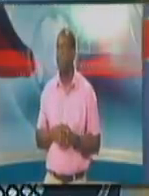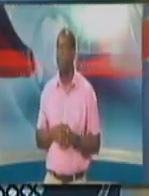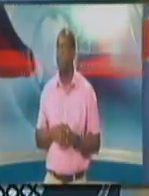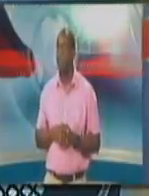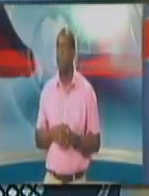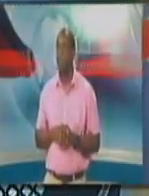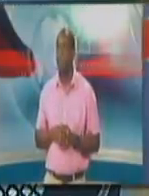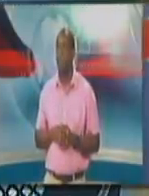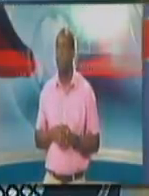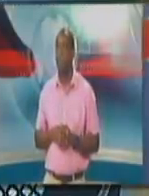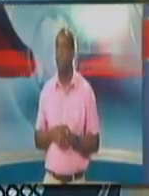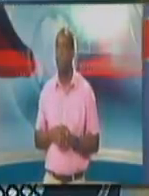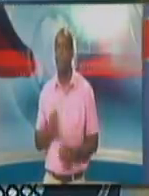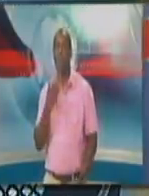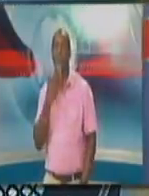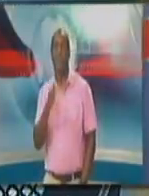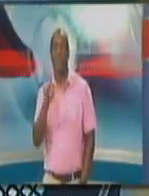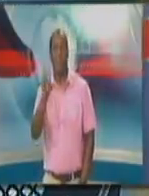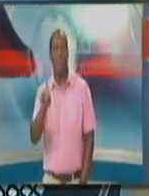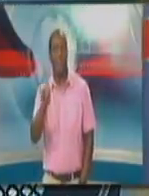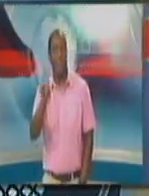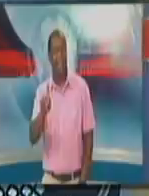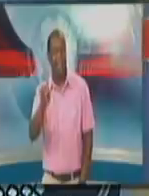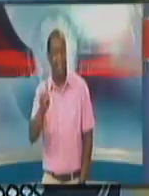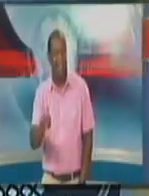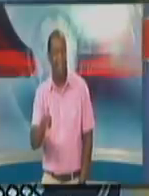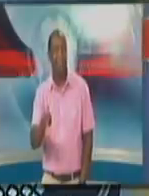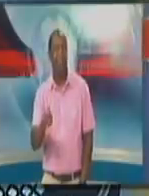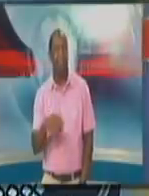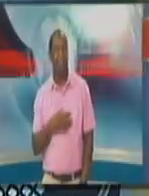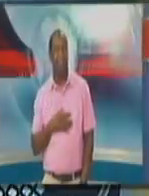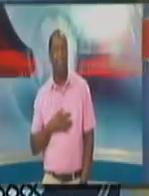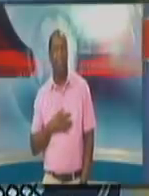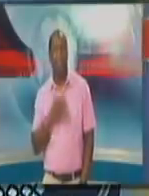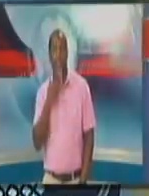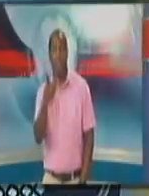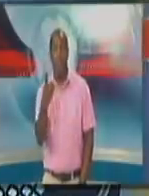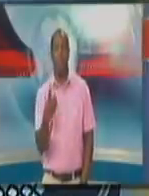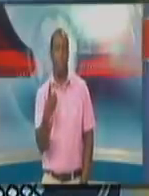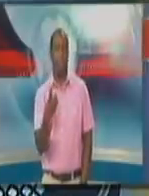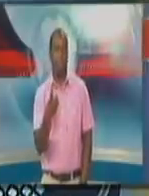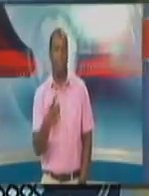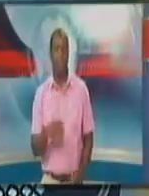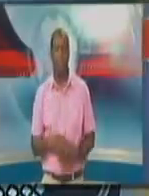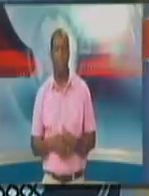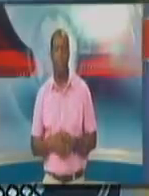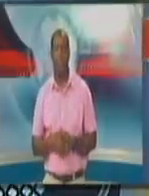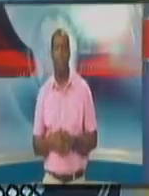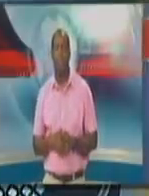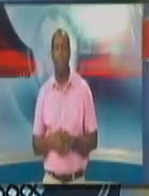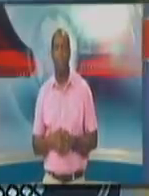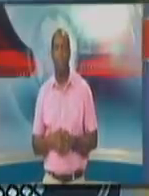I'm glad that question was asked by members of the media in terms of how do you cope during this situation.